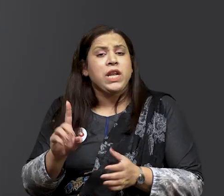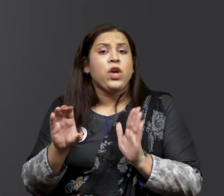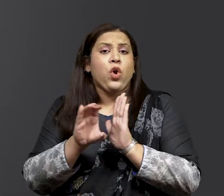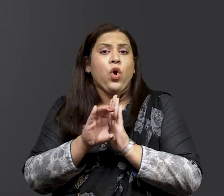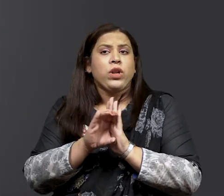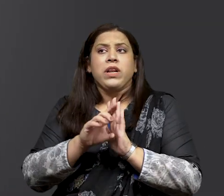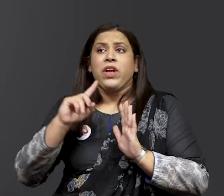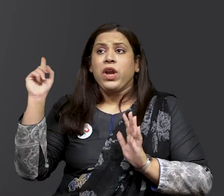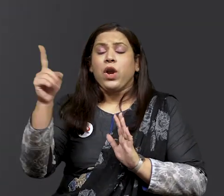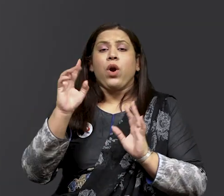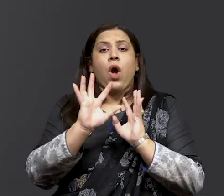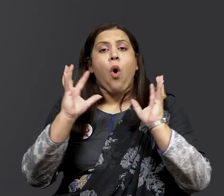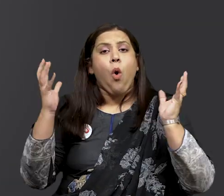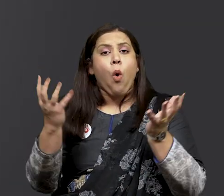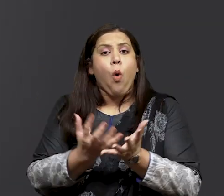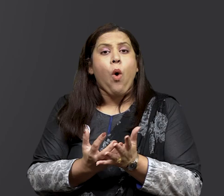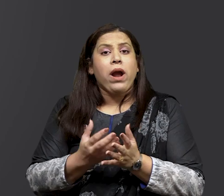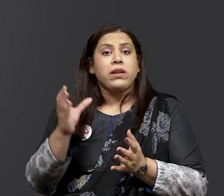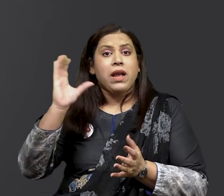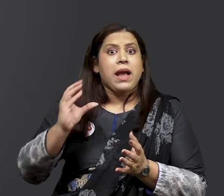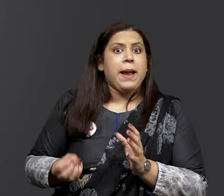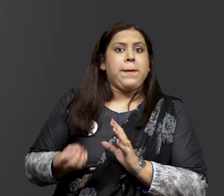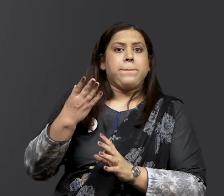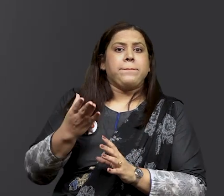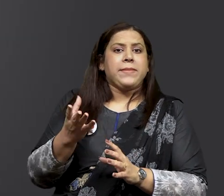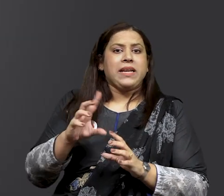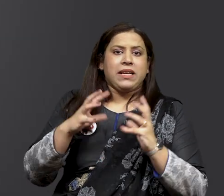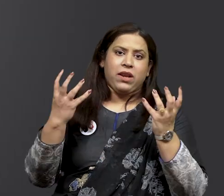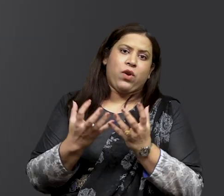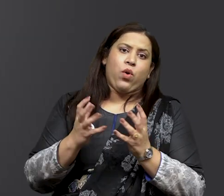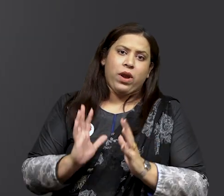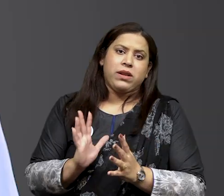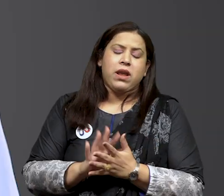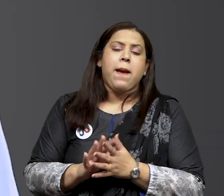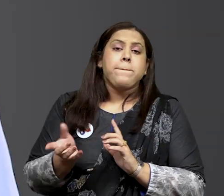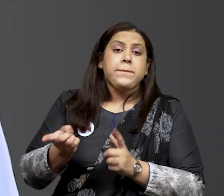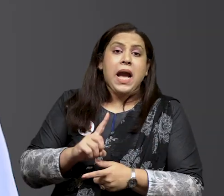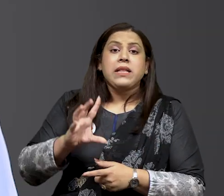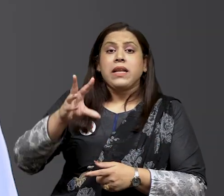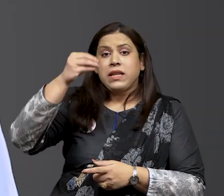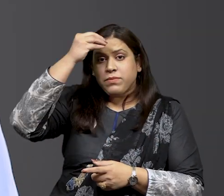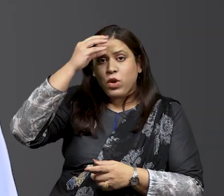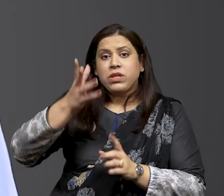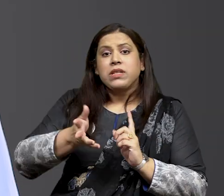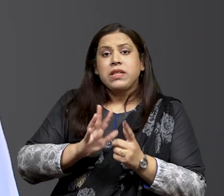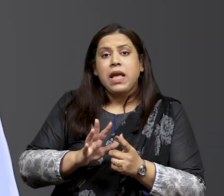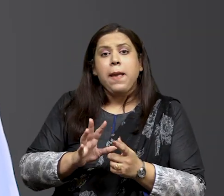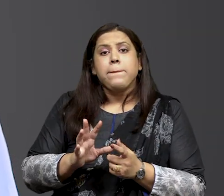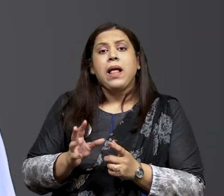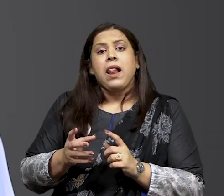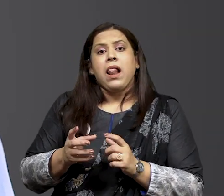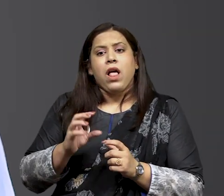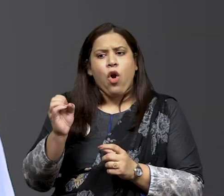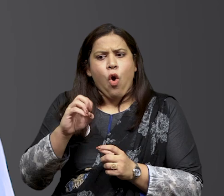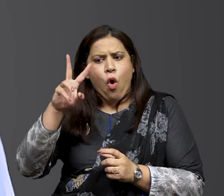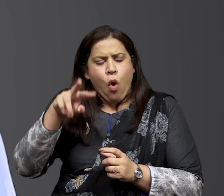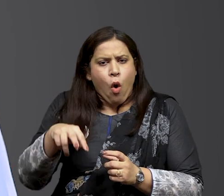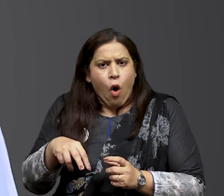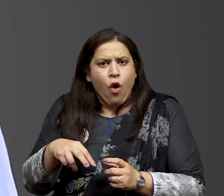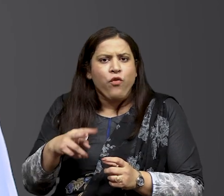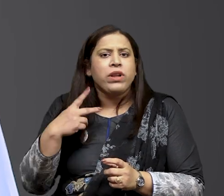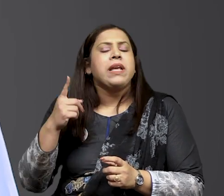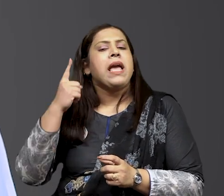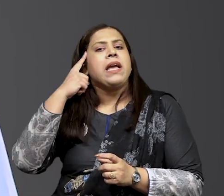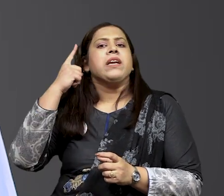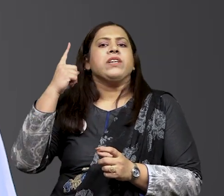reading content, or even if there were, the impact would be very less or would be mitigated. But the response that we've got has actually been very overwhelming,